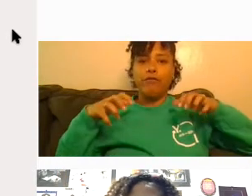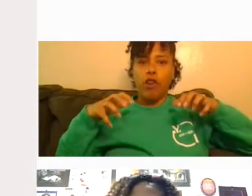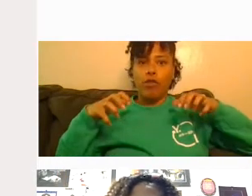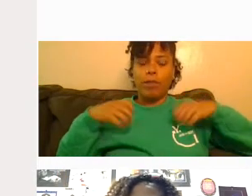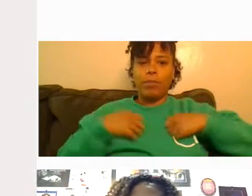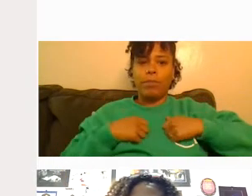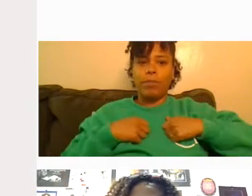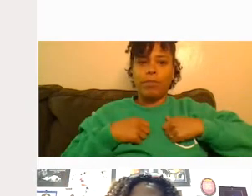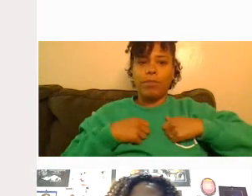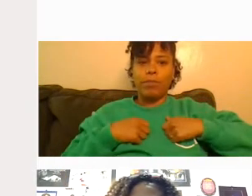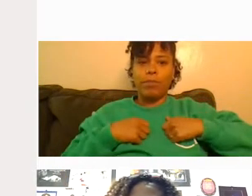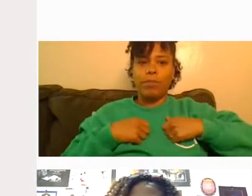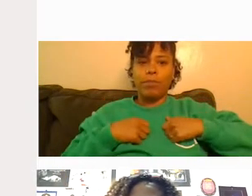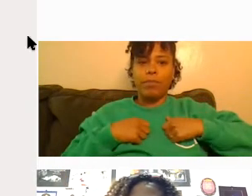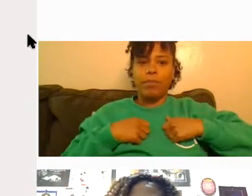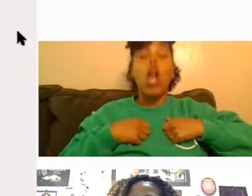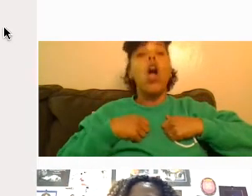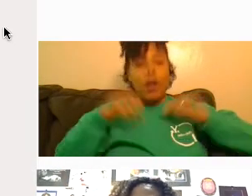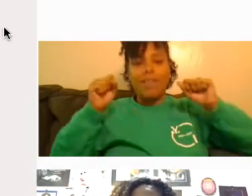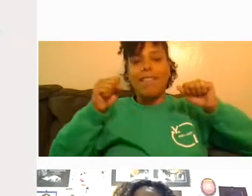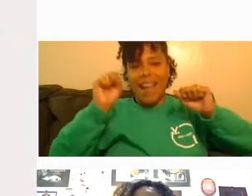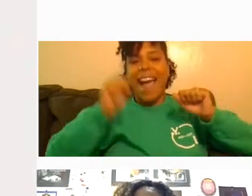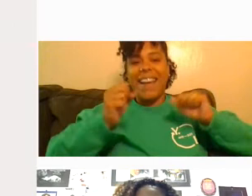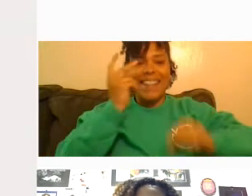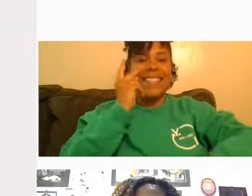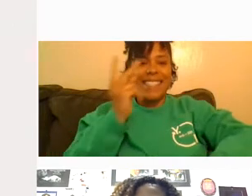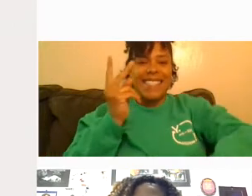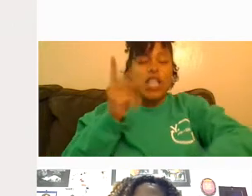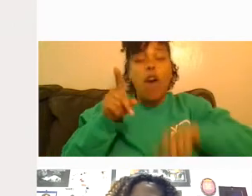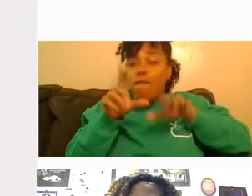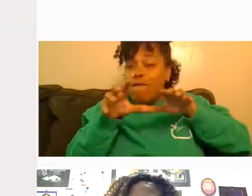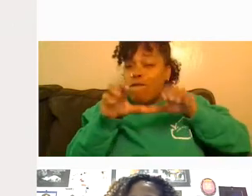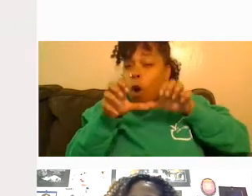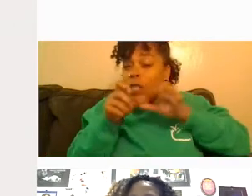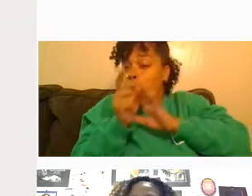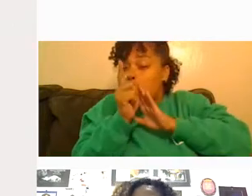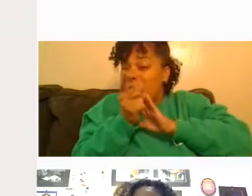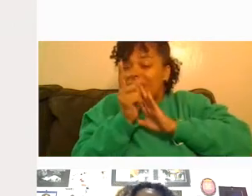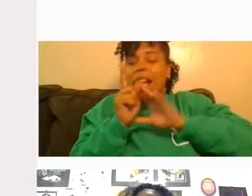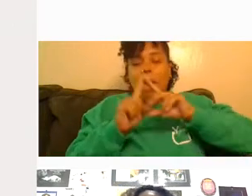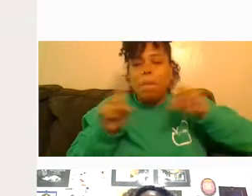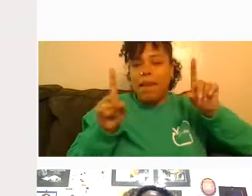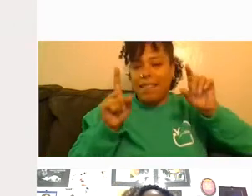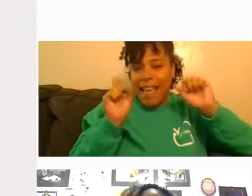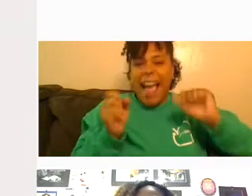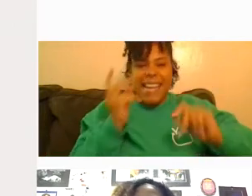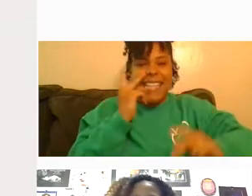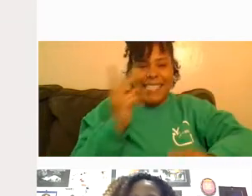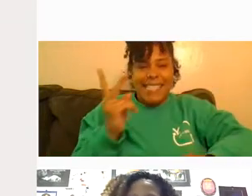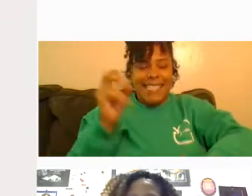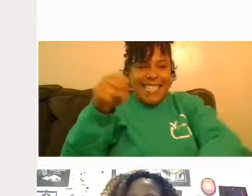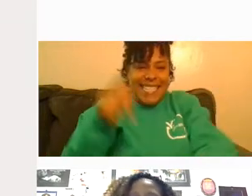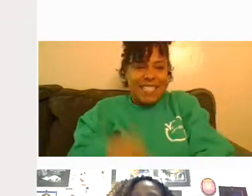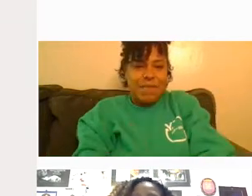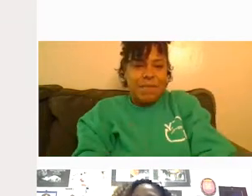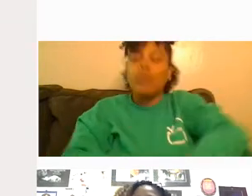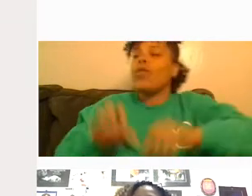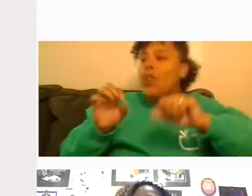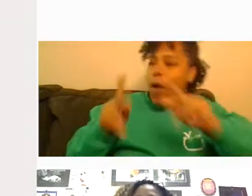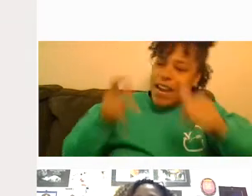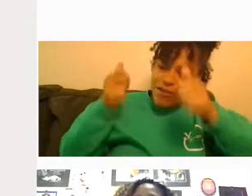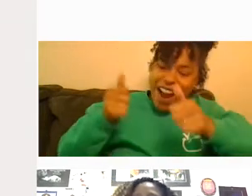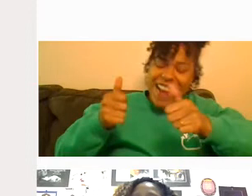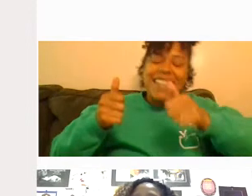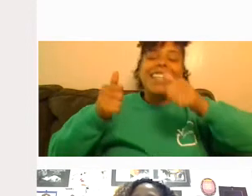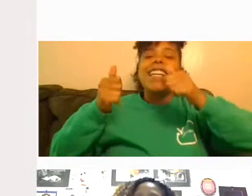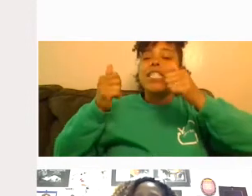Give me a thumbs Yes, up. I can see it. You went Okay. frozen there for just a second, but I can see it. Okay, great. So